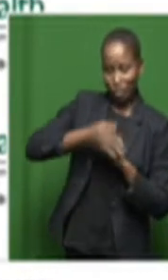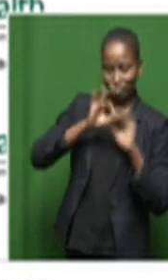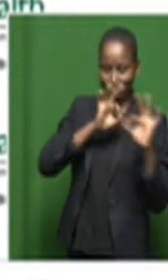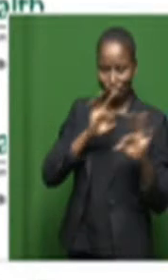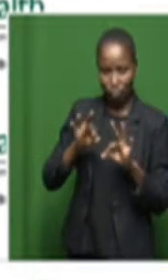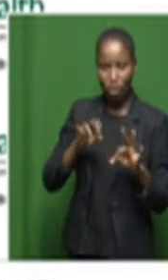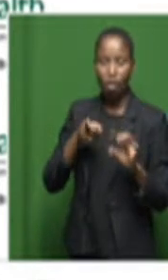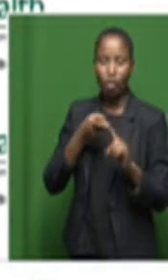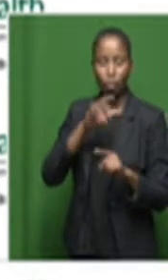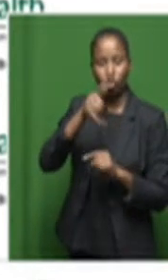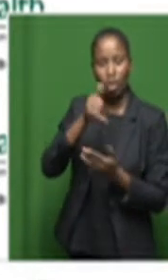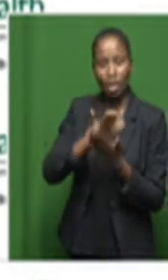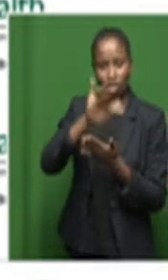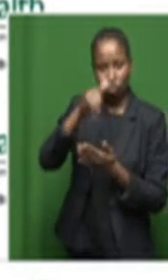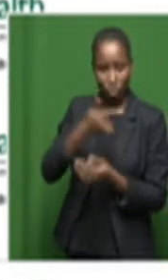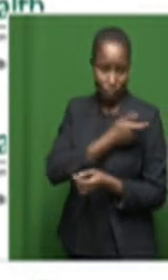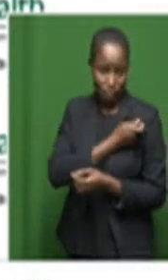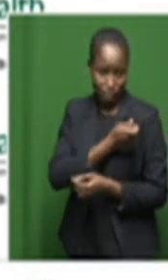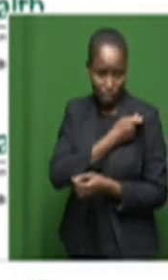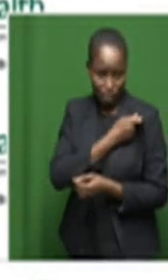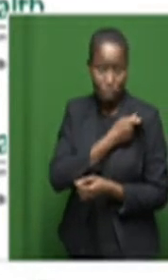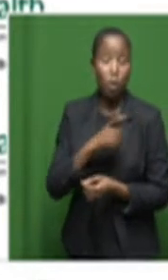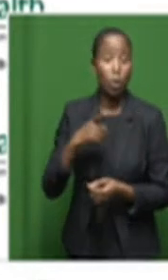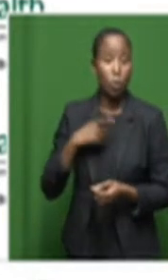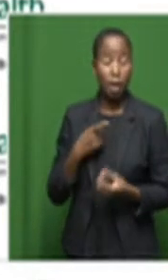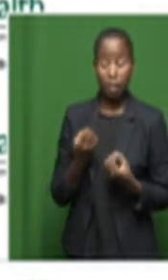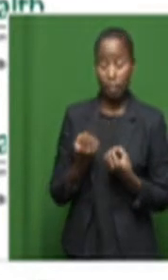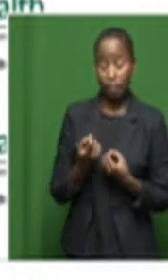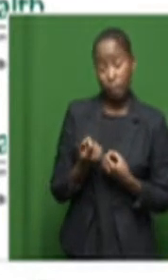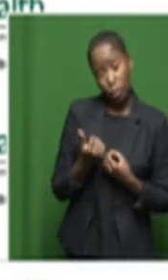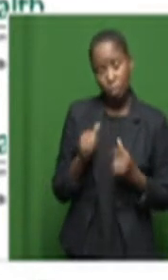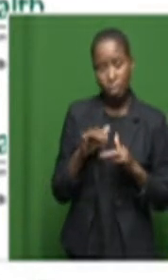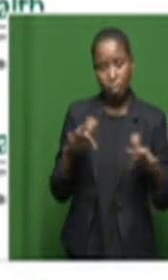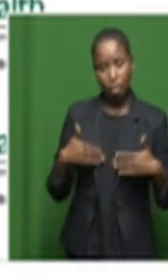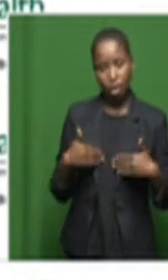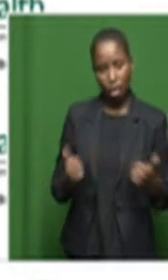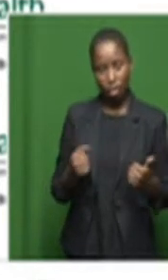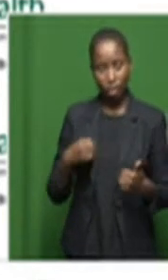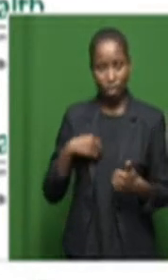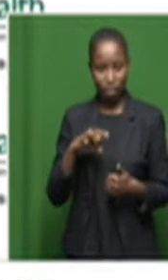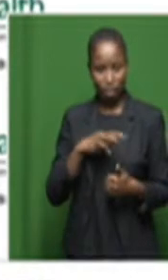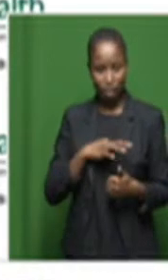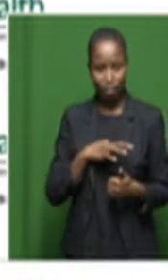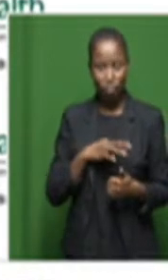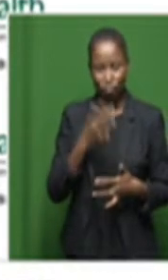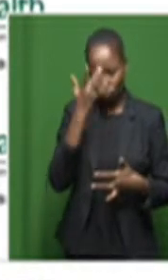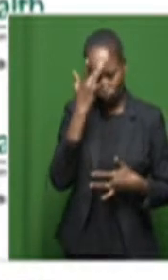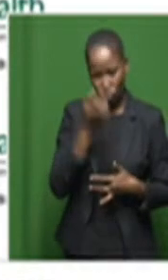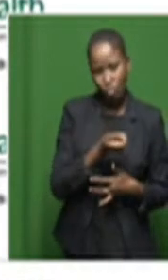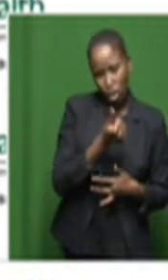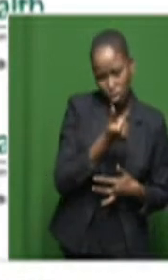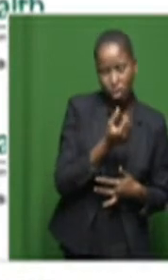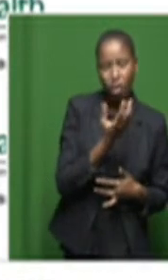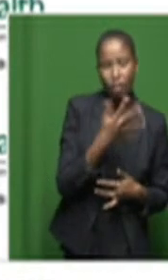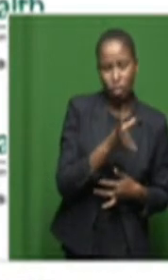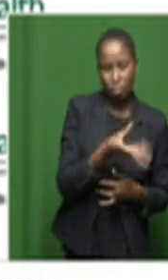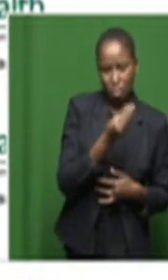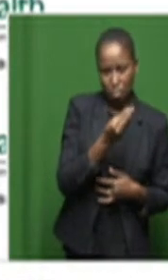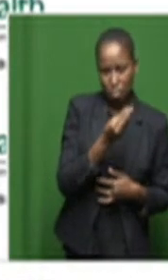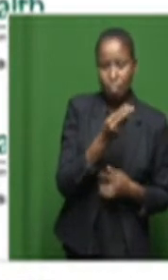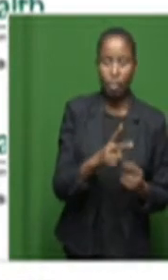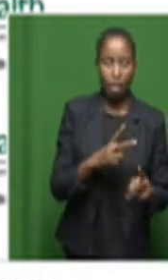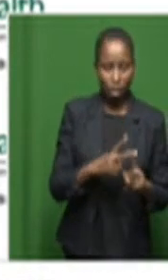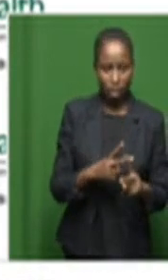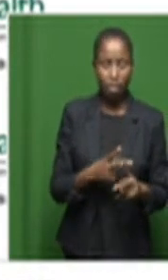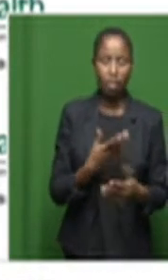J&J vaccination. Very few of our health workers in this third wave have fallen sick, and this again attests